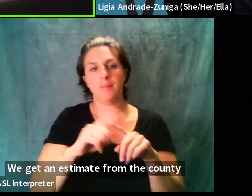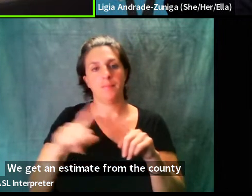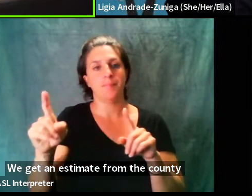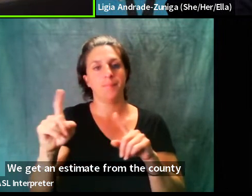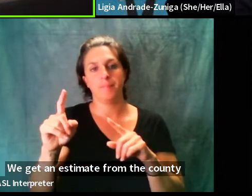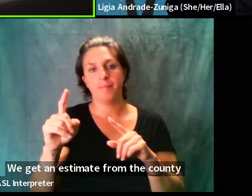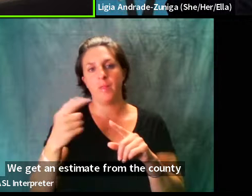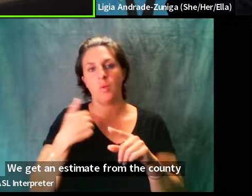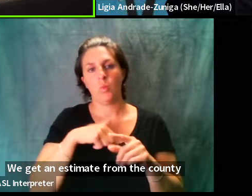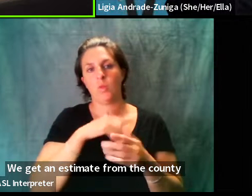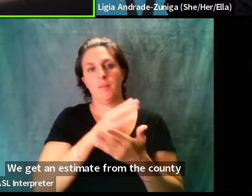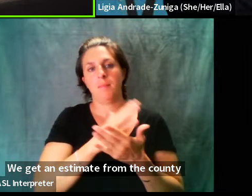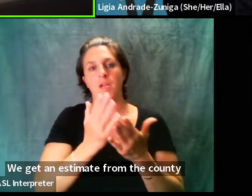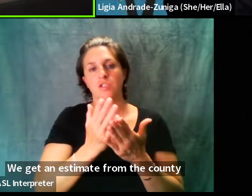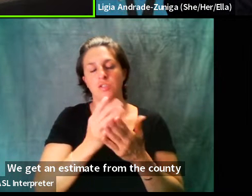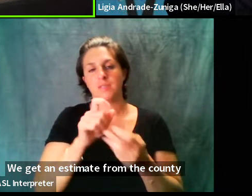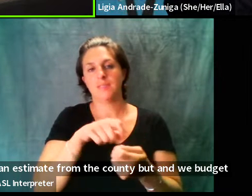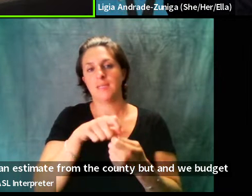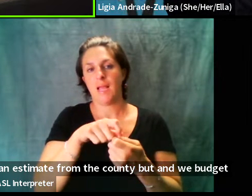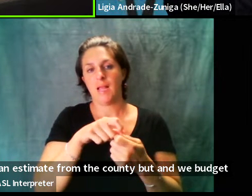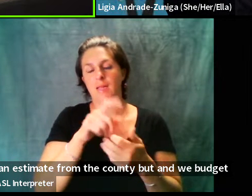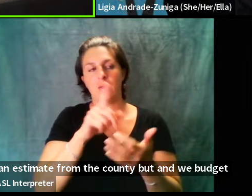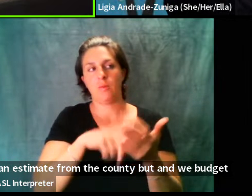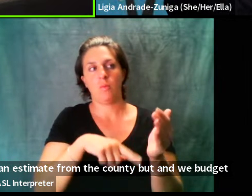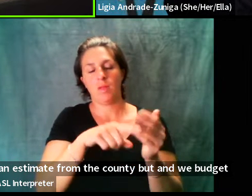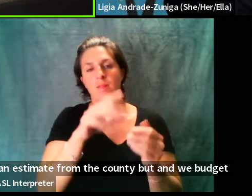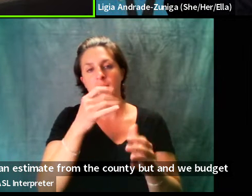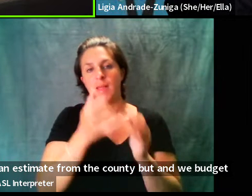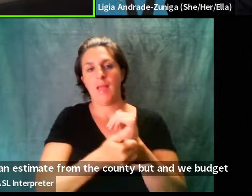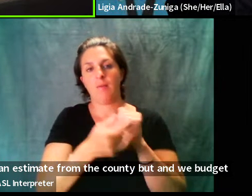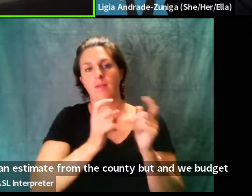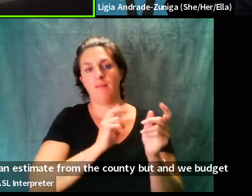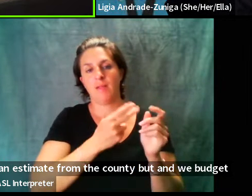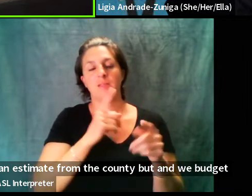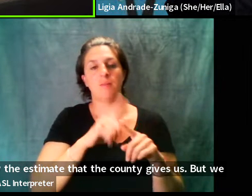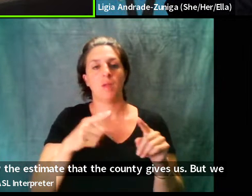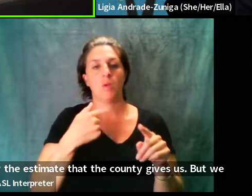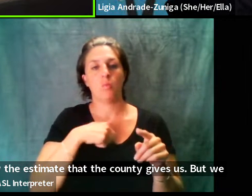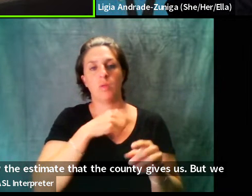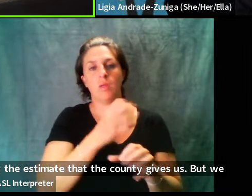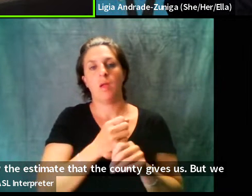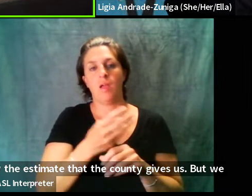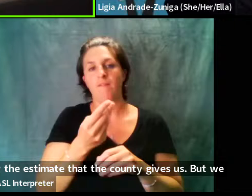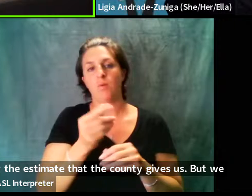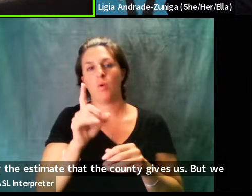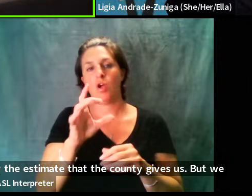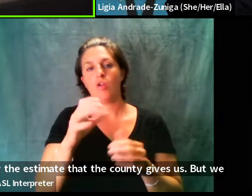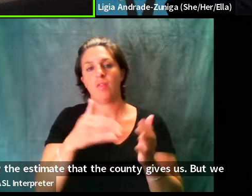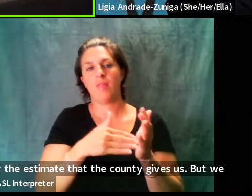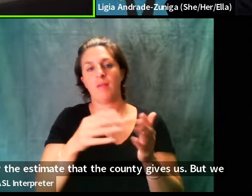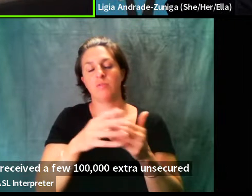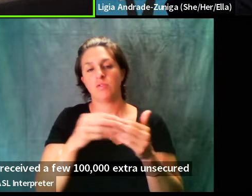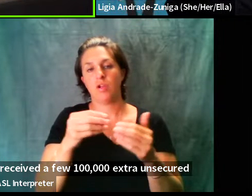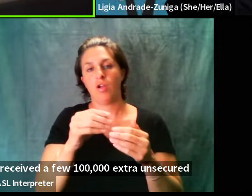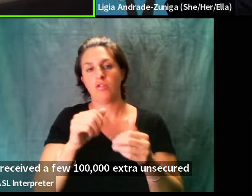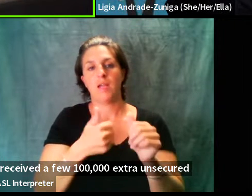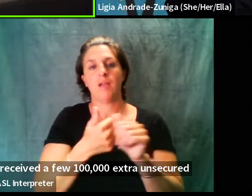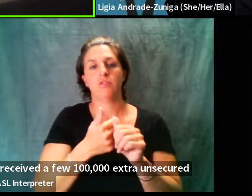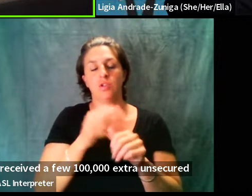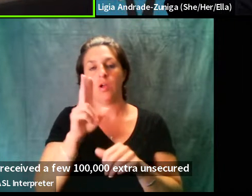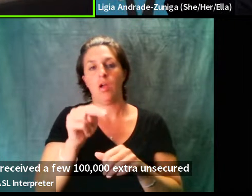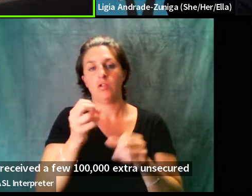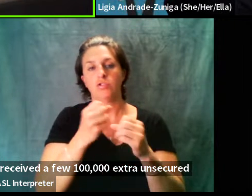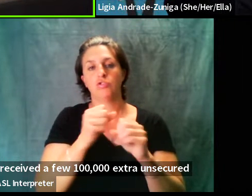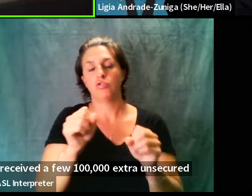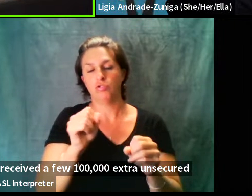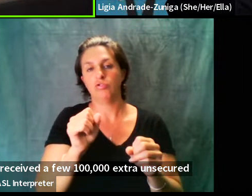and we budget exactly the estimate that the county gives us. But we received a few $100,000 extra unsecured revenue, which was great.